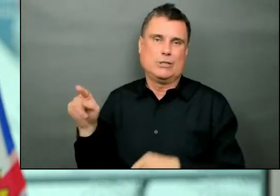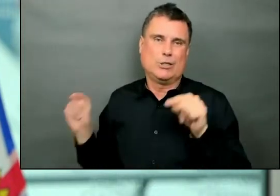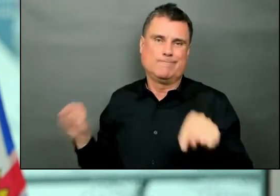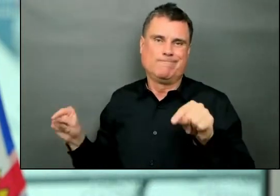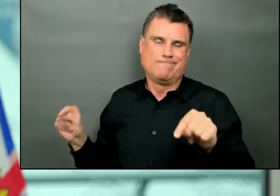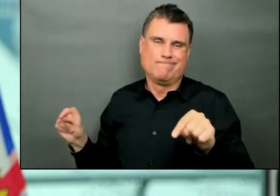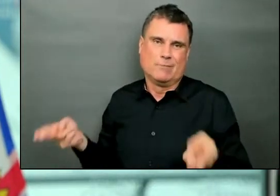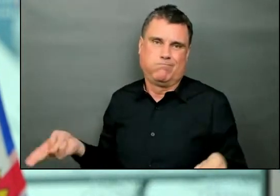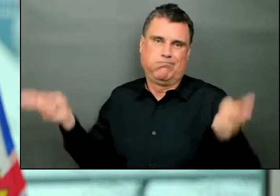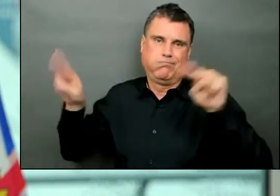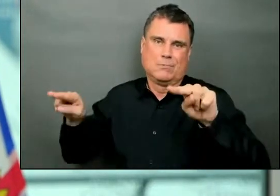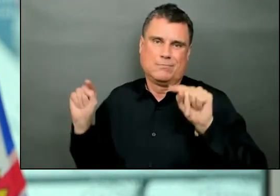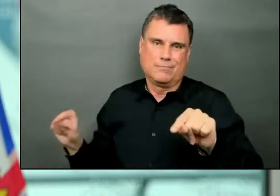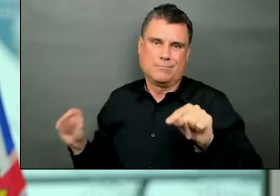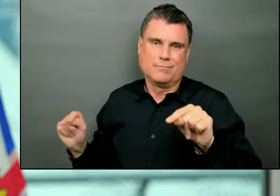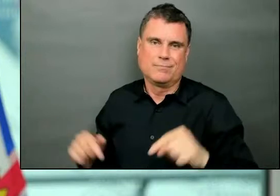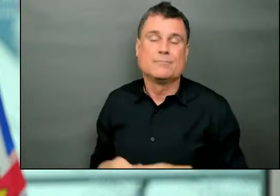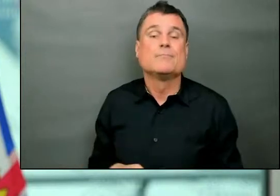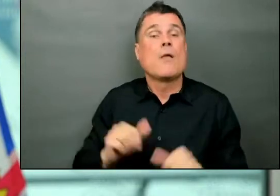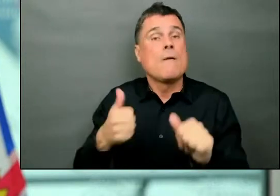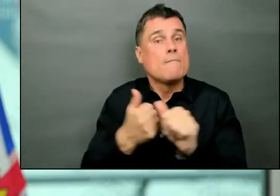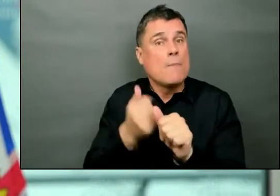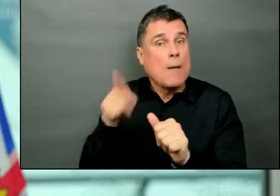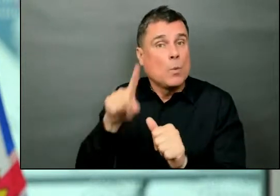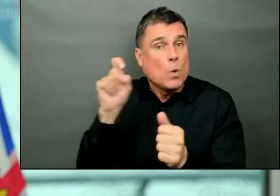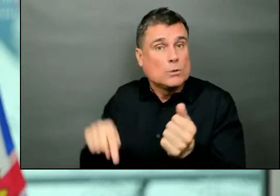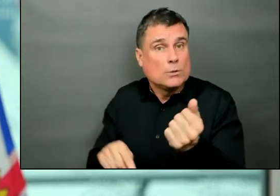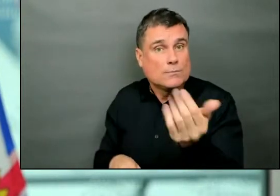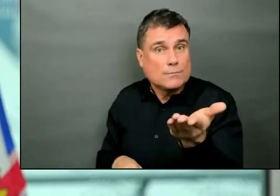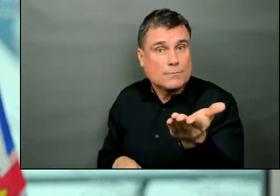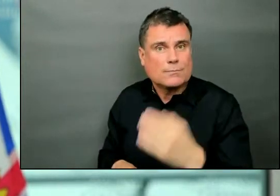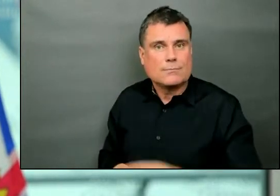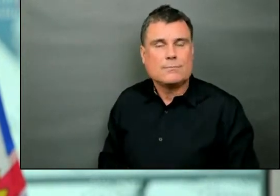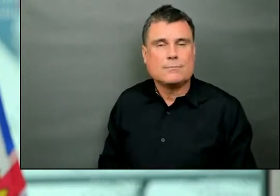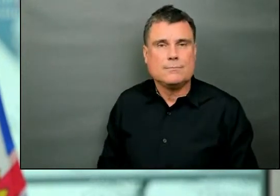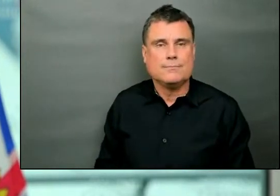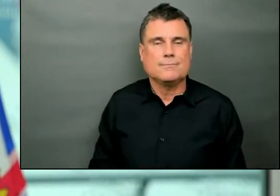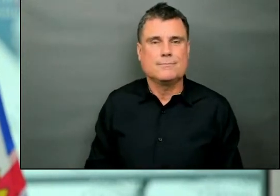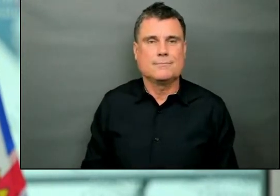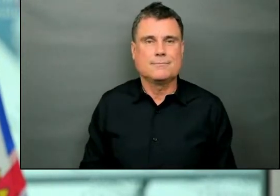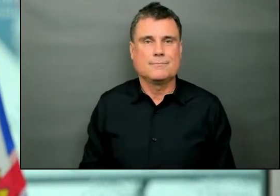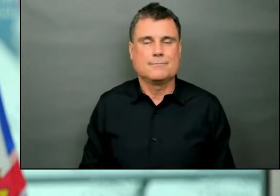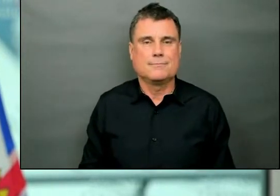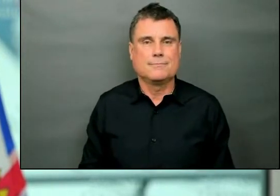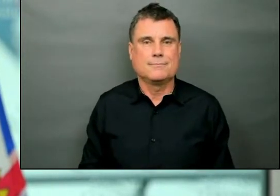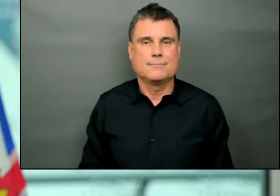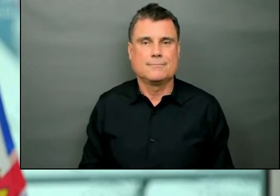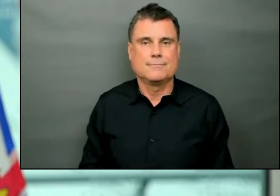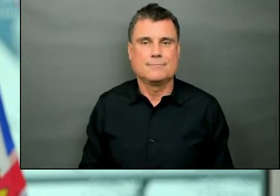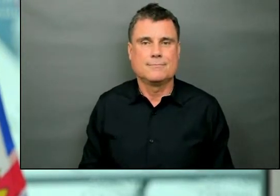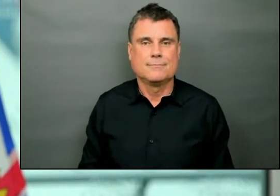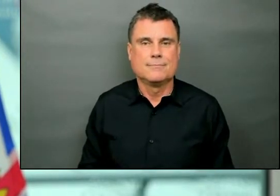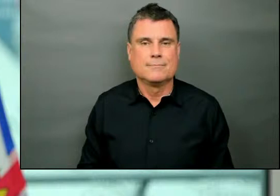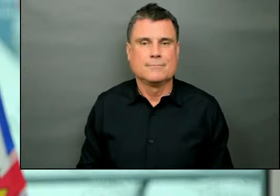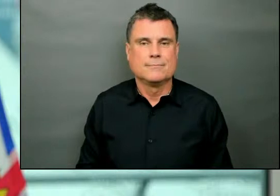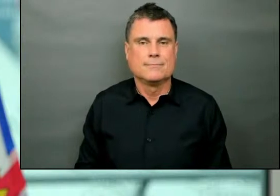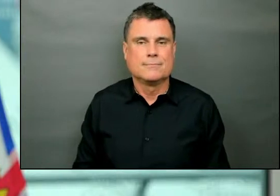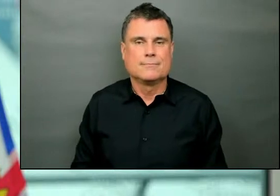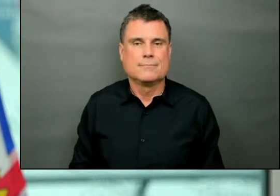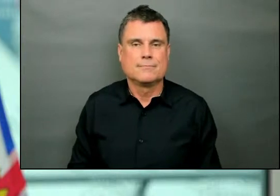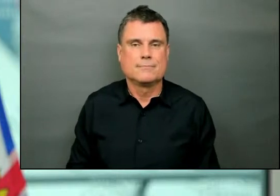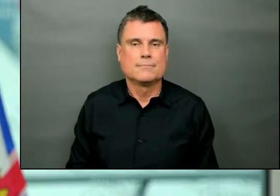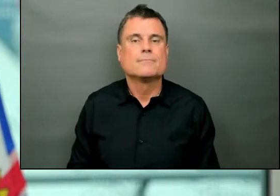Mary, do you have a follow-up? I sure do. Thanks so much. It's kind of a two-parter, so my apologies in advance. I was just wondering,